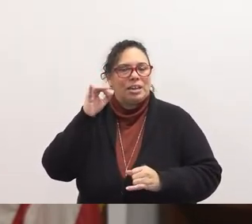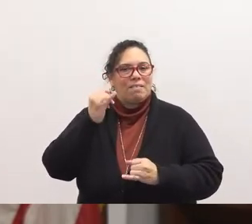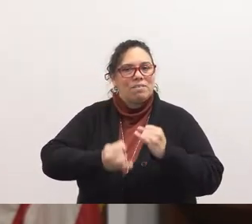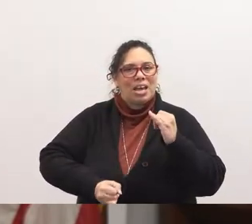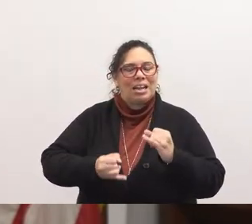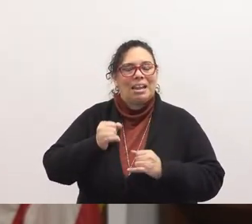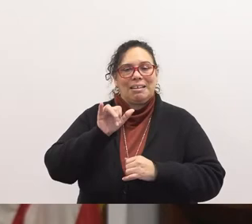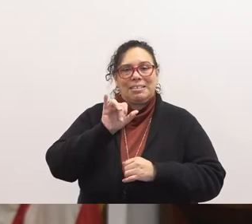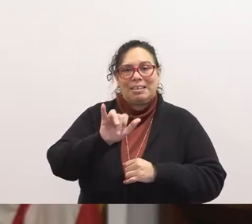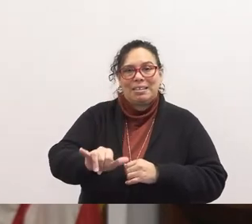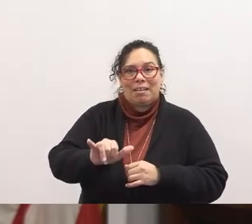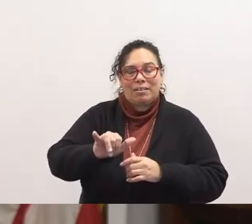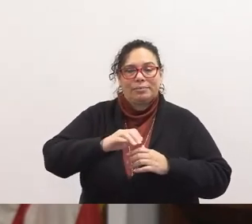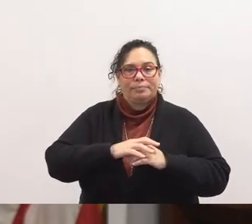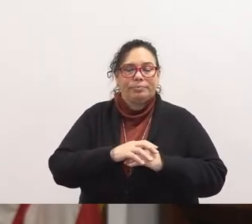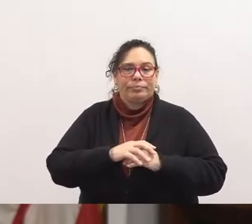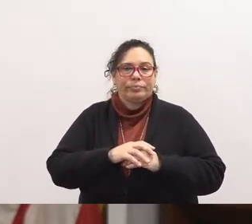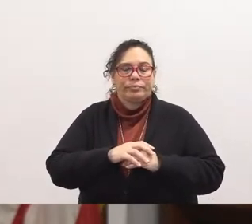that piece of it, but